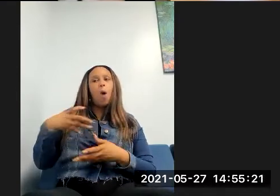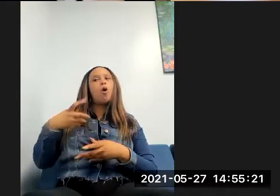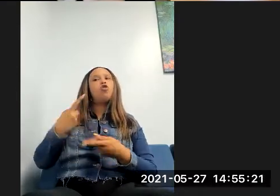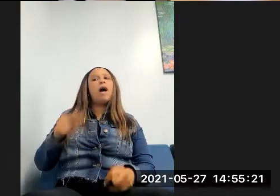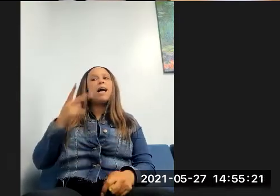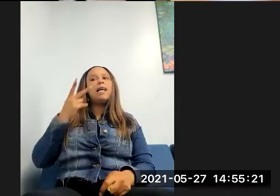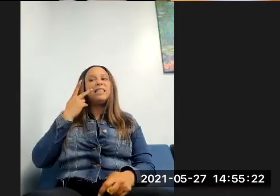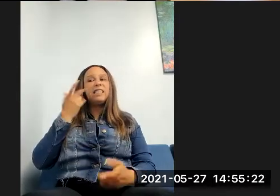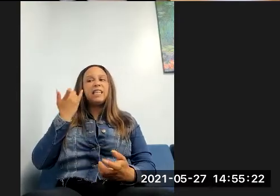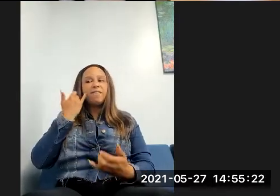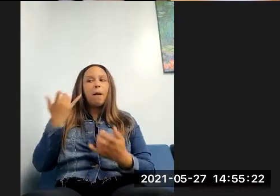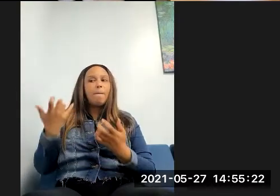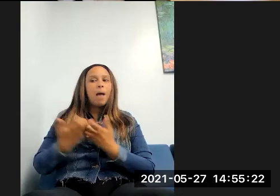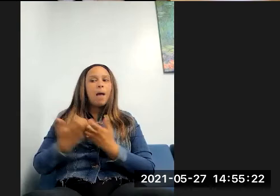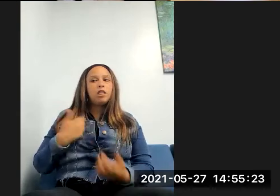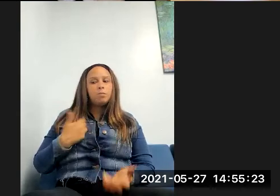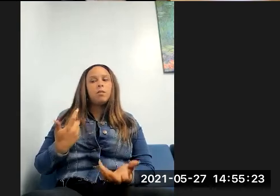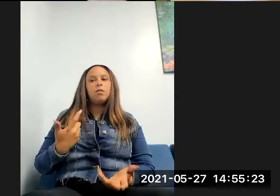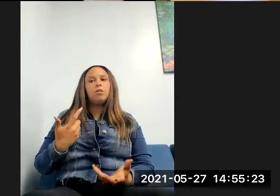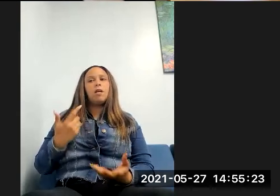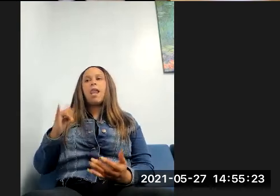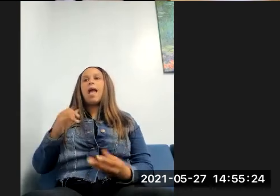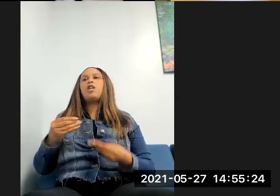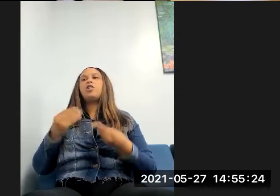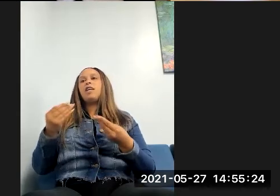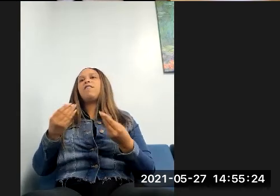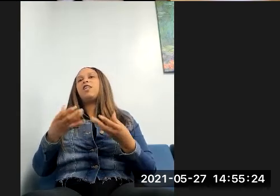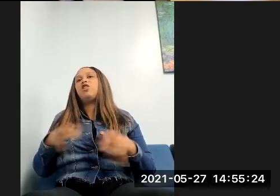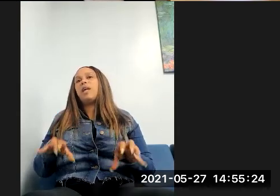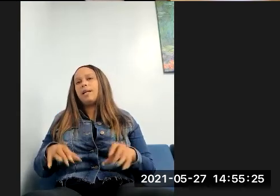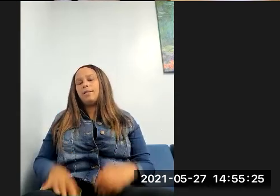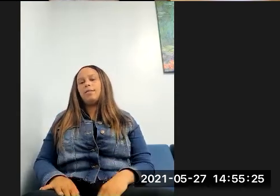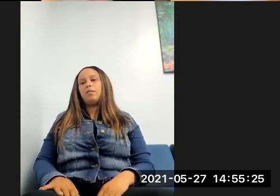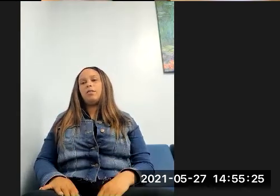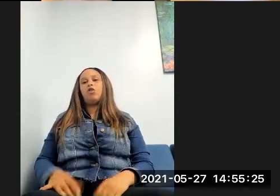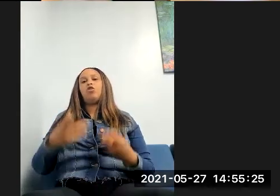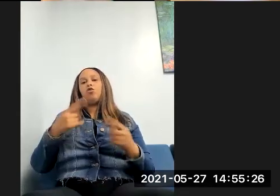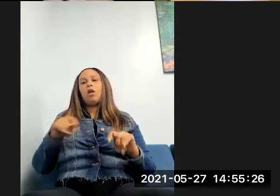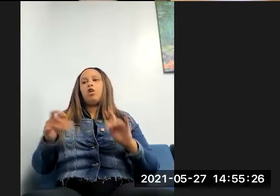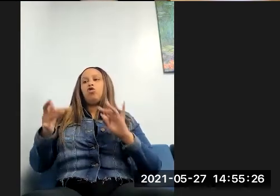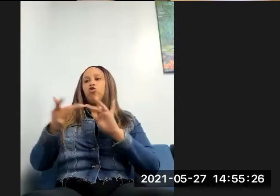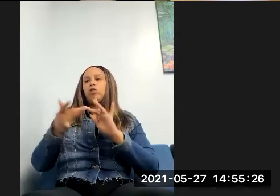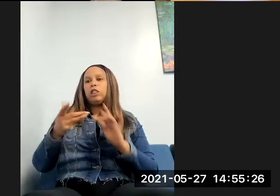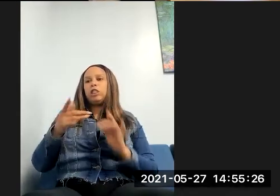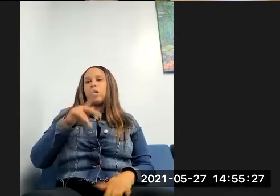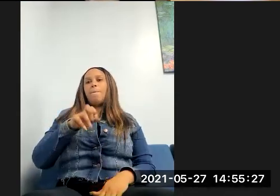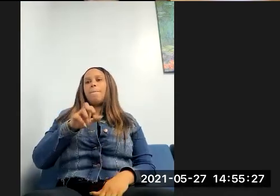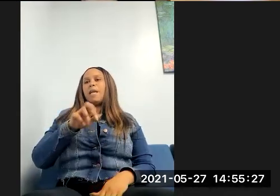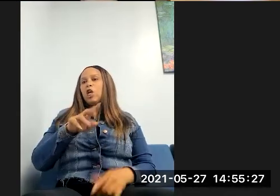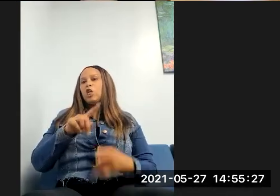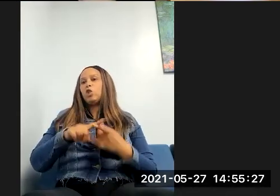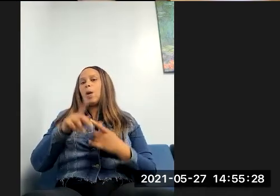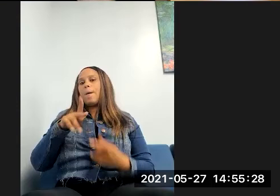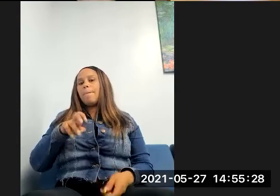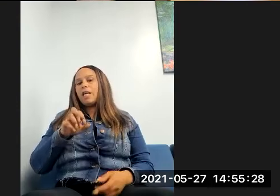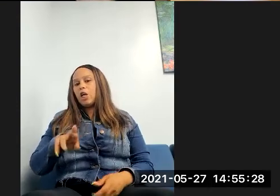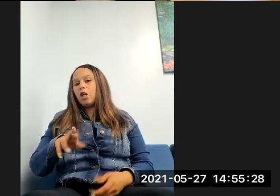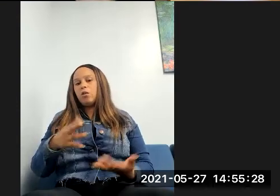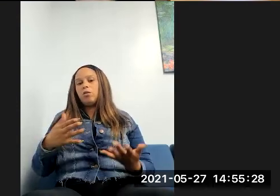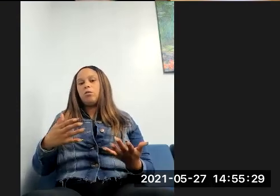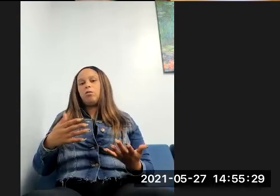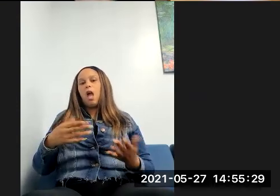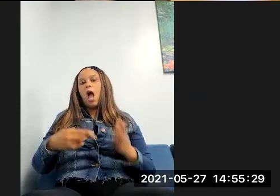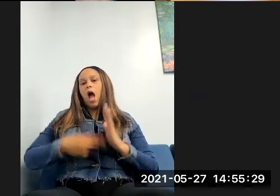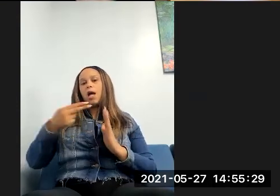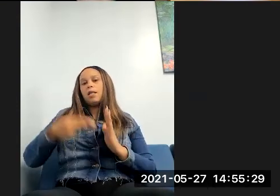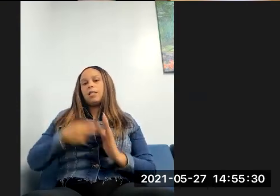to give a chance, reach out peer to peer, and then obviously ask people if there